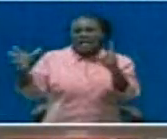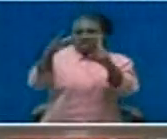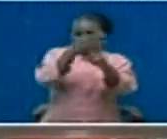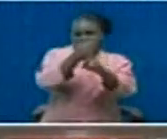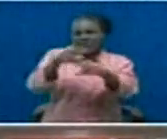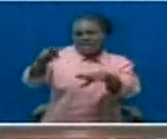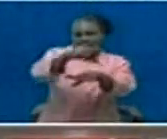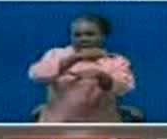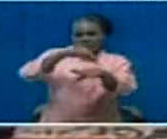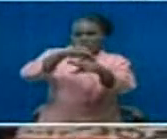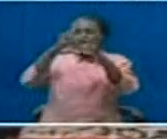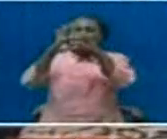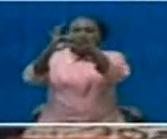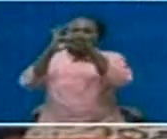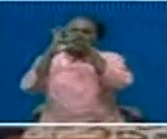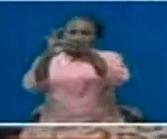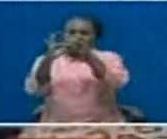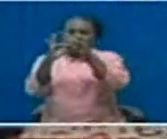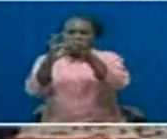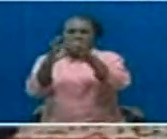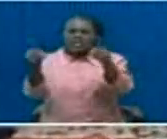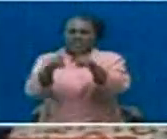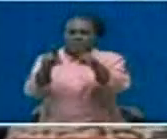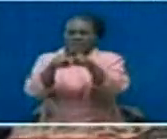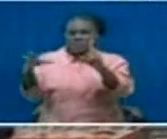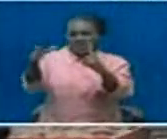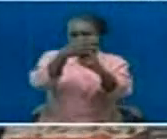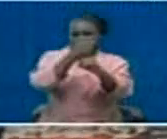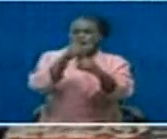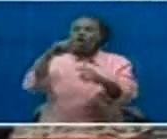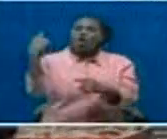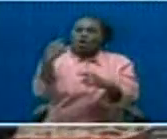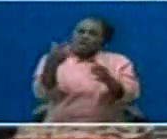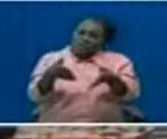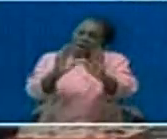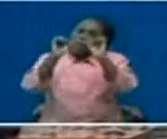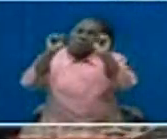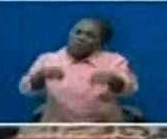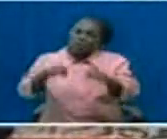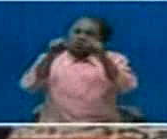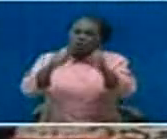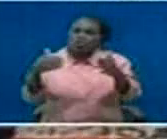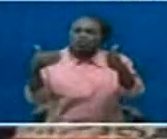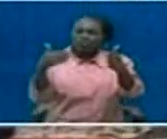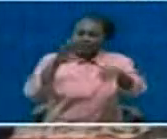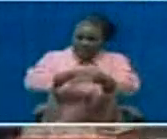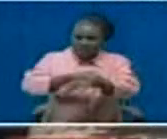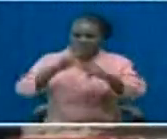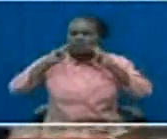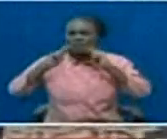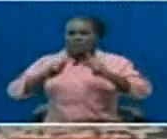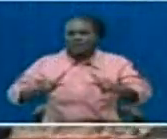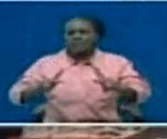national unity and you know we have national cohesion. That's the only way we can get peace in this country. Yeah.